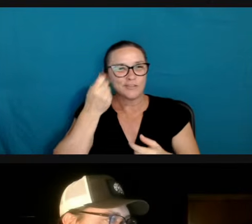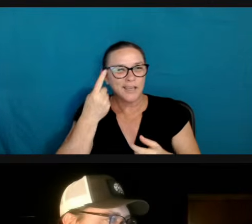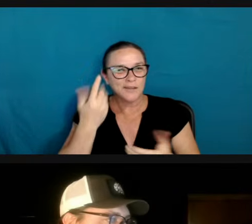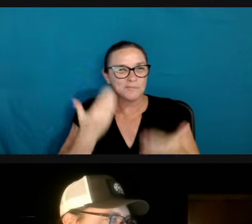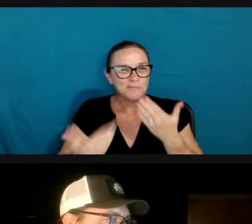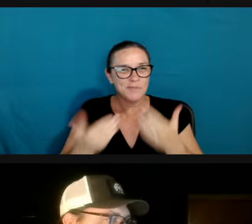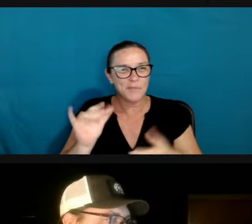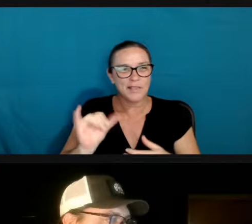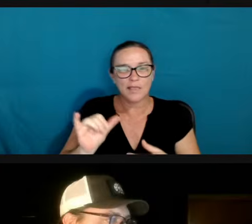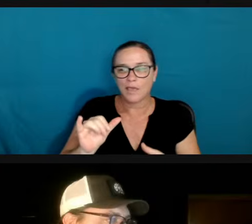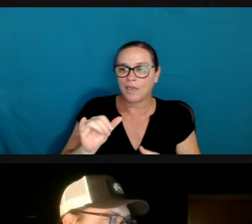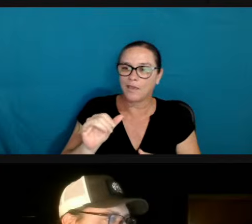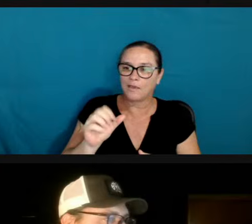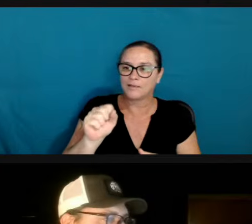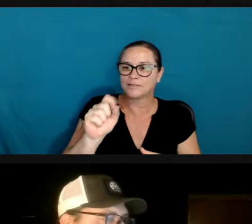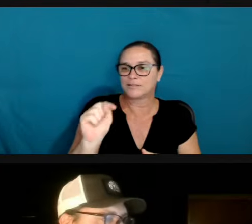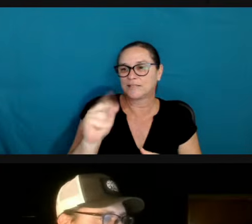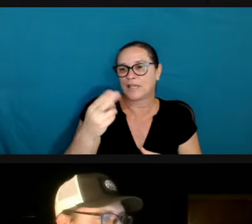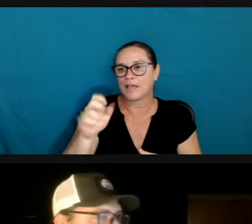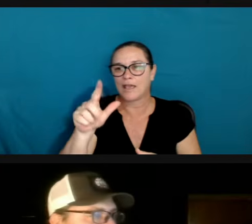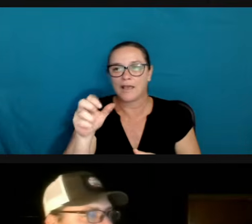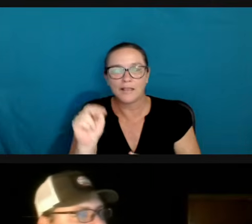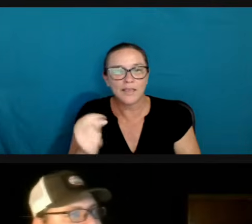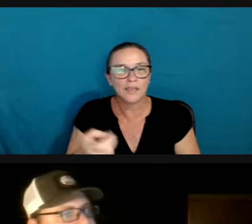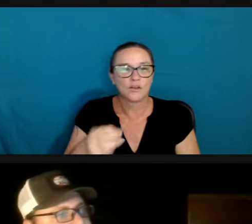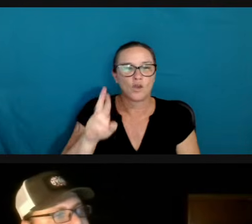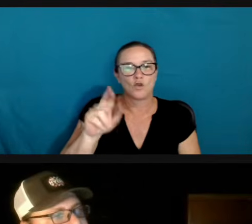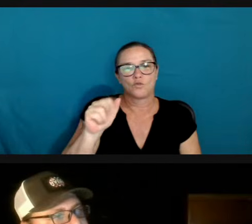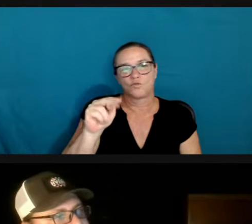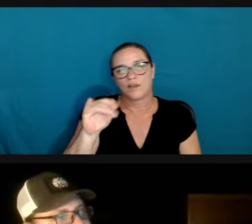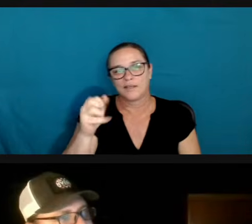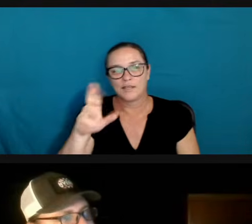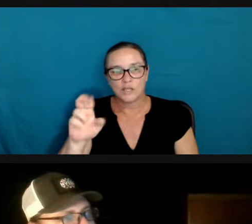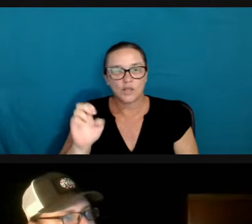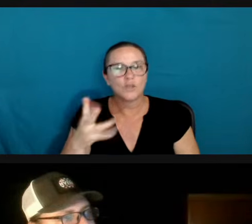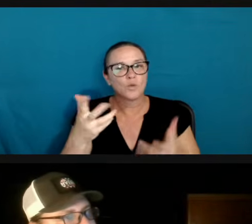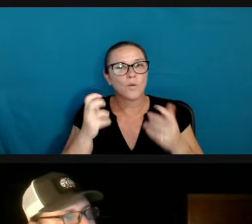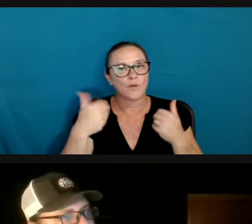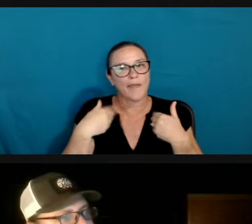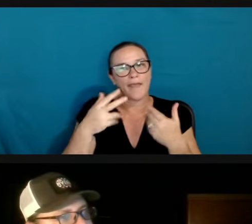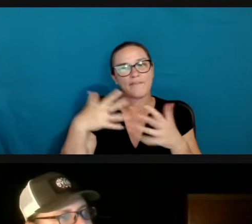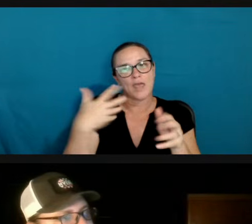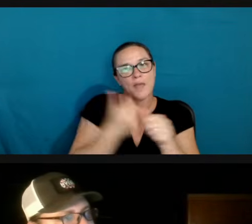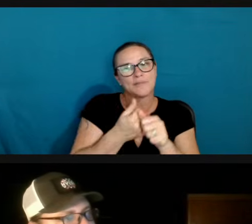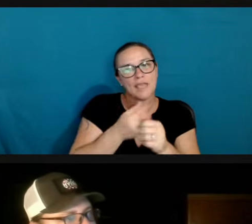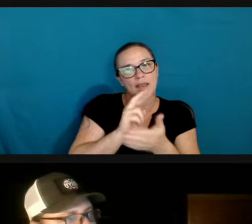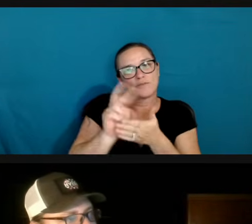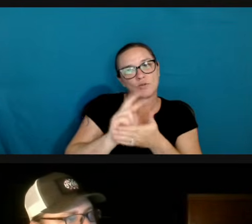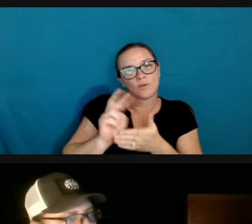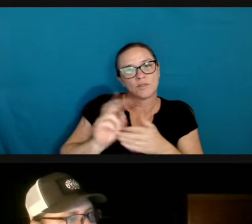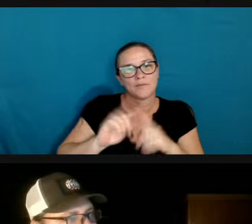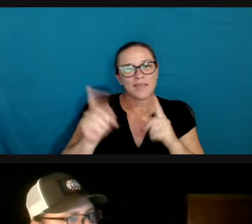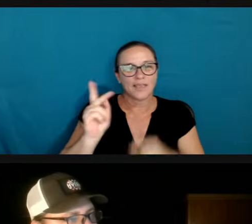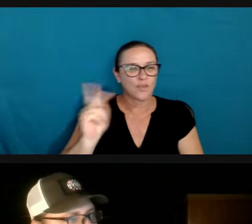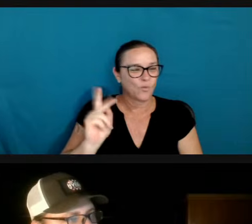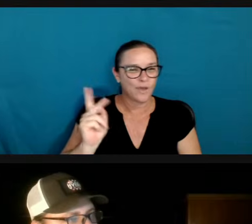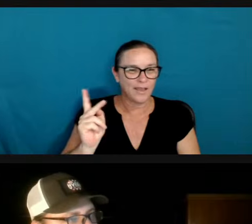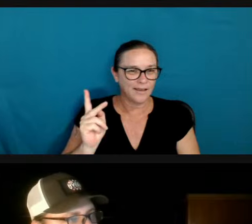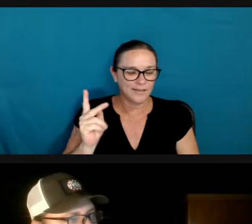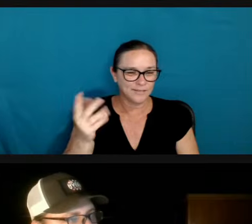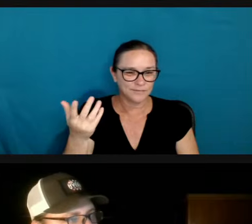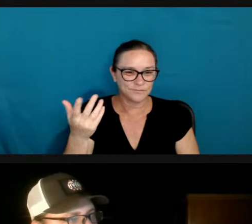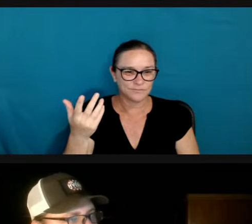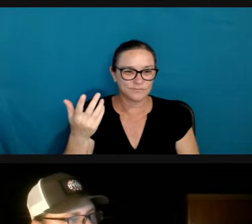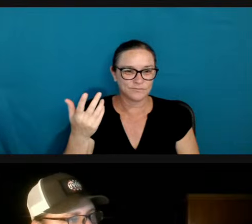St. Helens or Rainier, right? If like it's at orange, yeah, I definitely want to make sure to have an update every 2 weeks. Yeah, Kīlauea has always been its